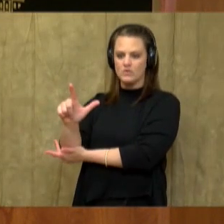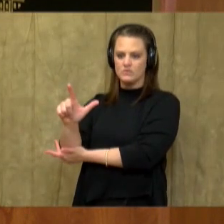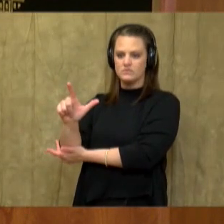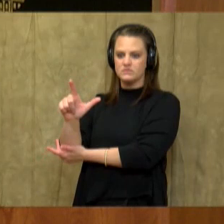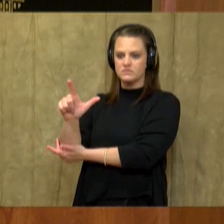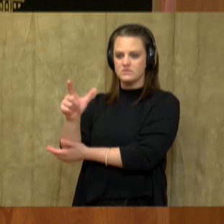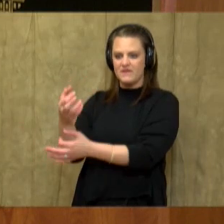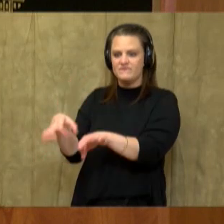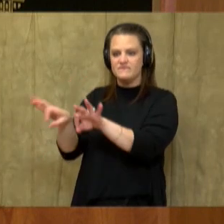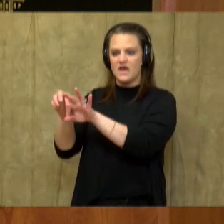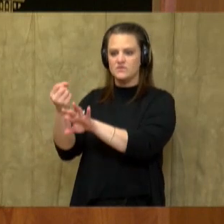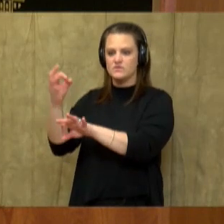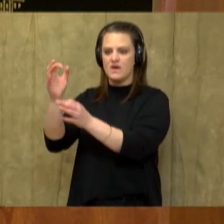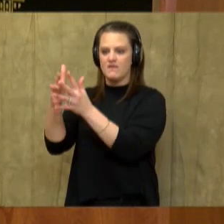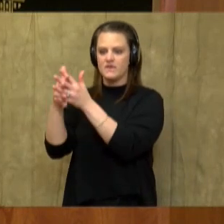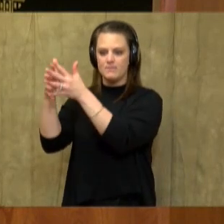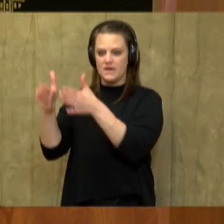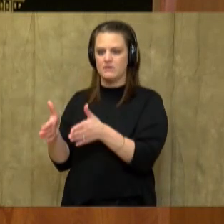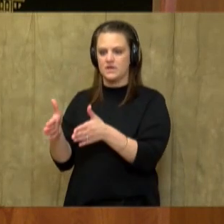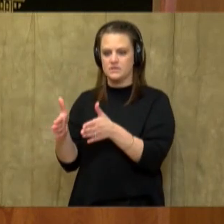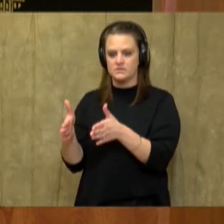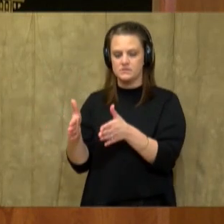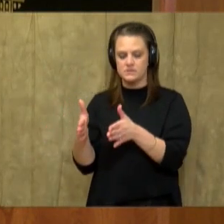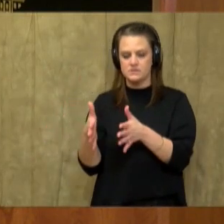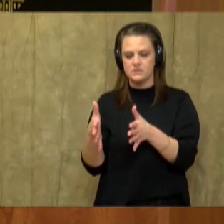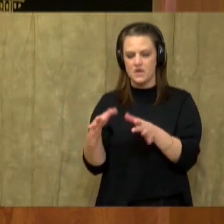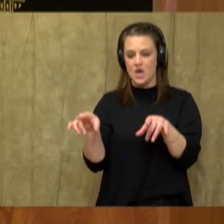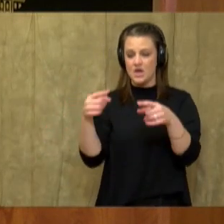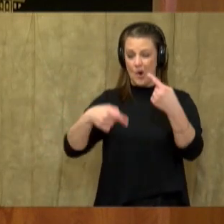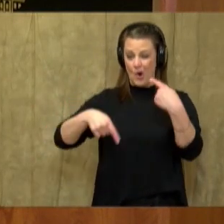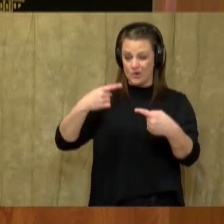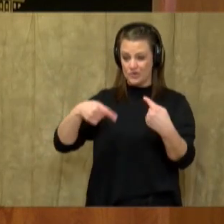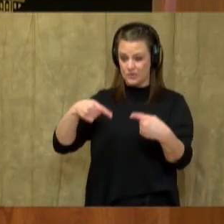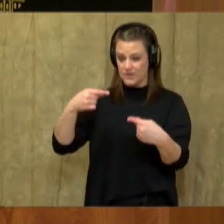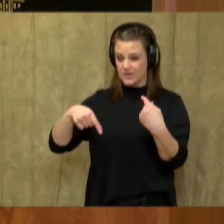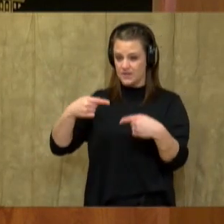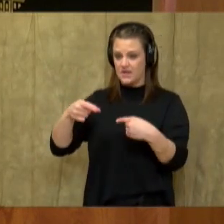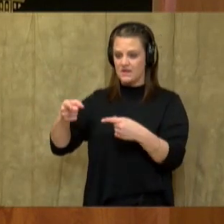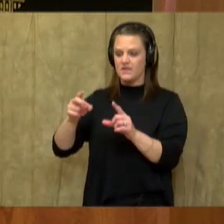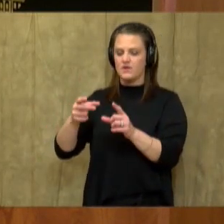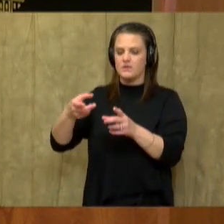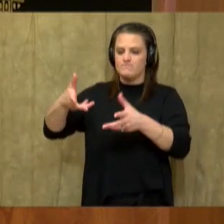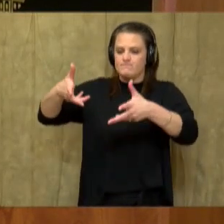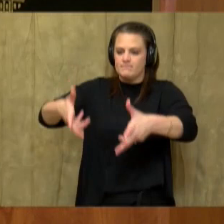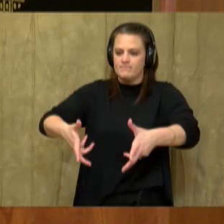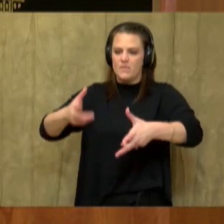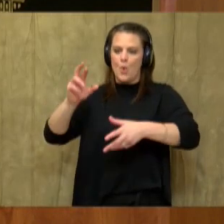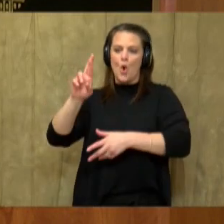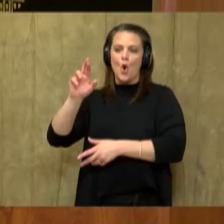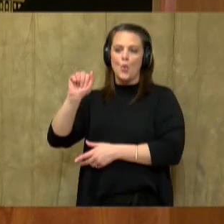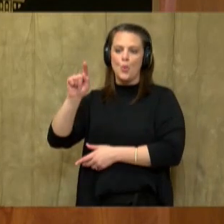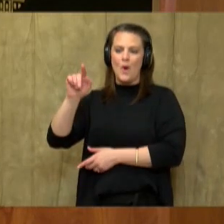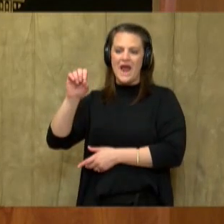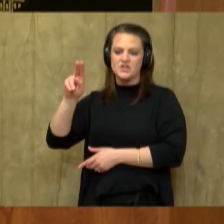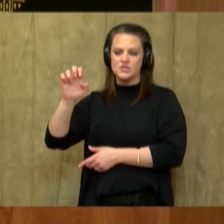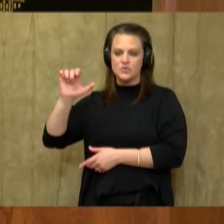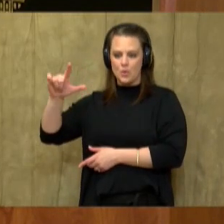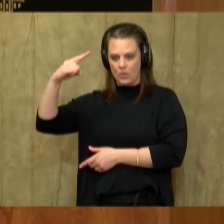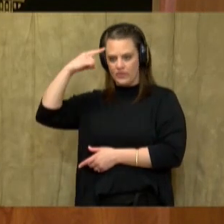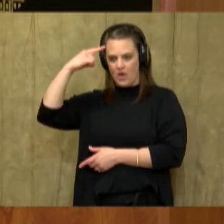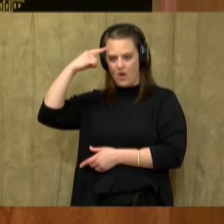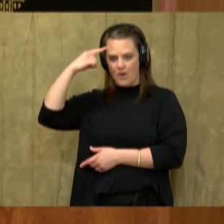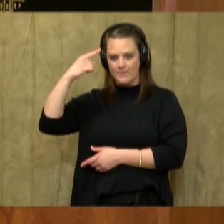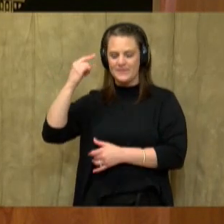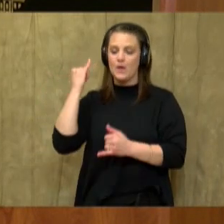and they are arguing that they're abandoning rational thought for sensationalism.